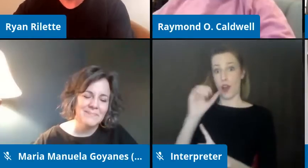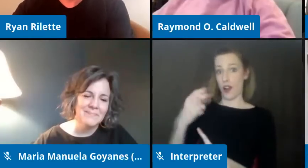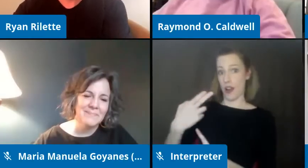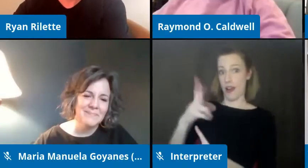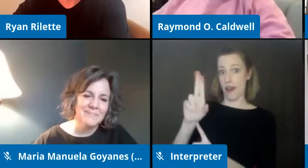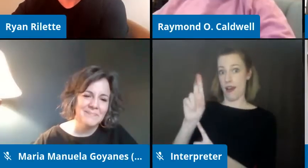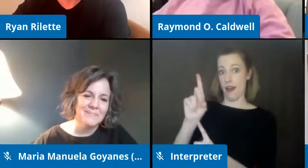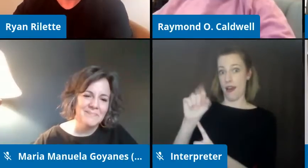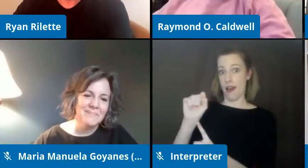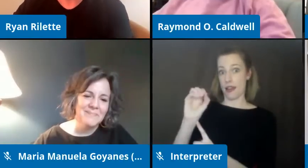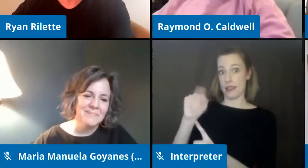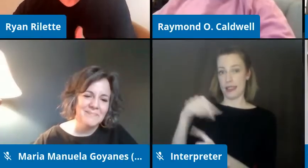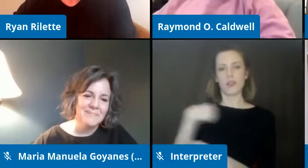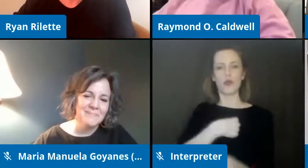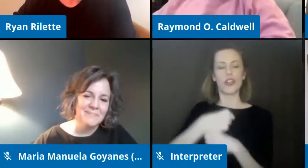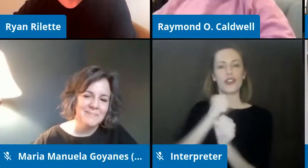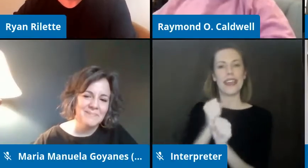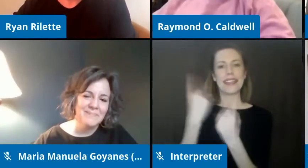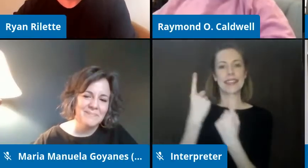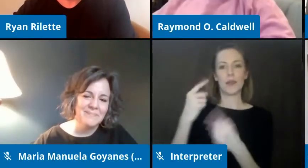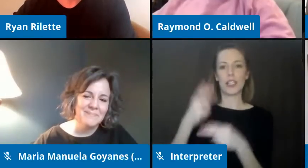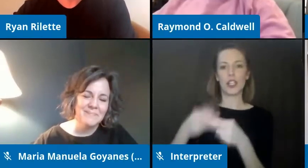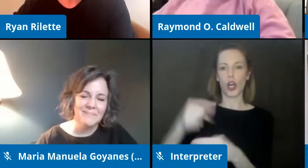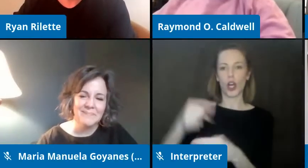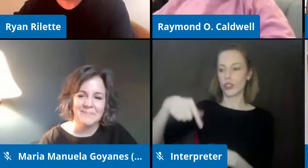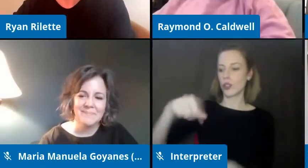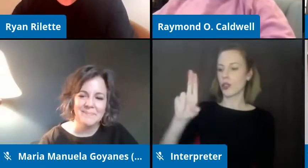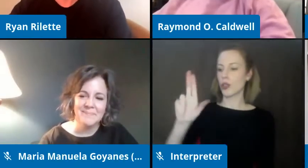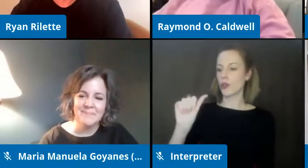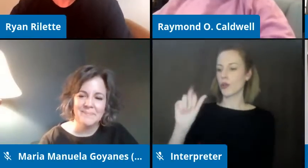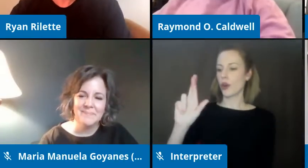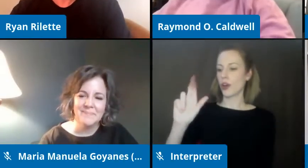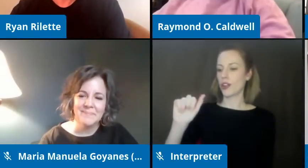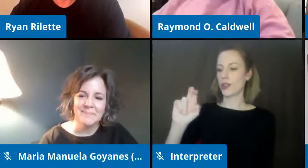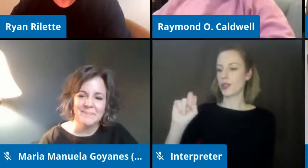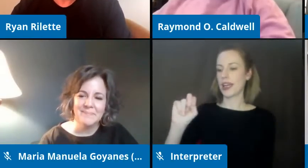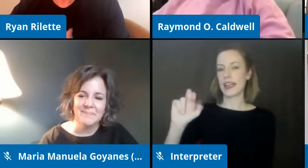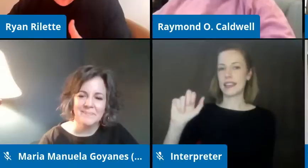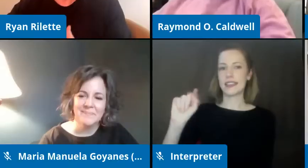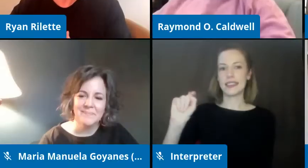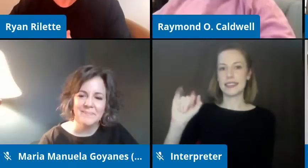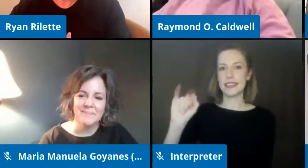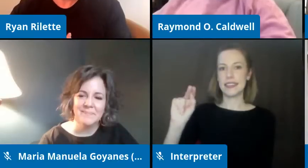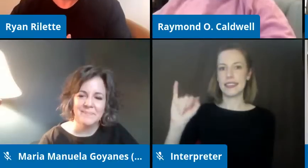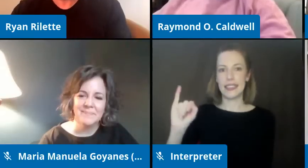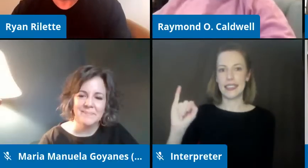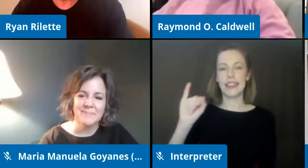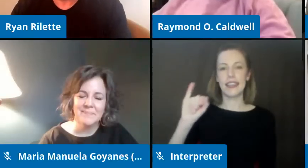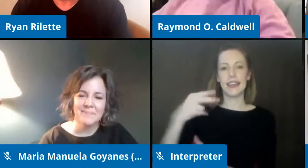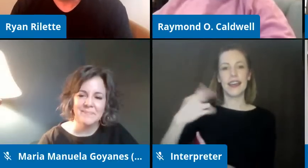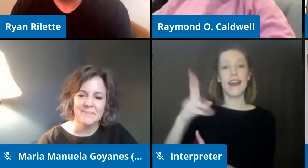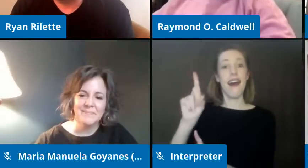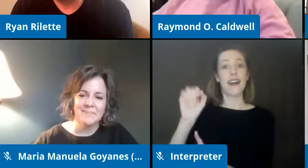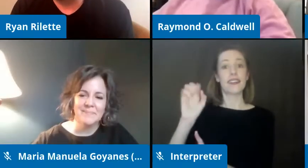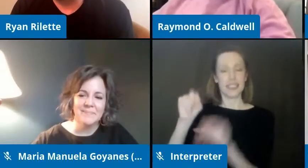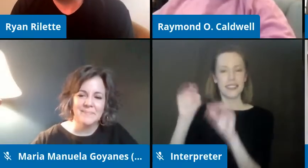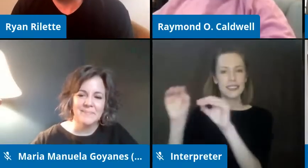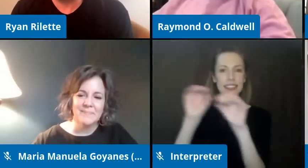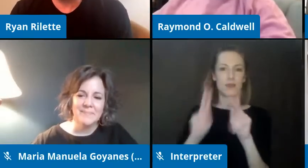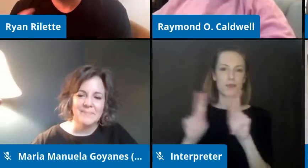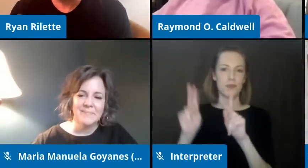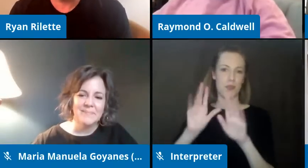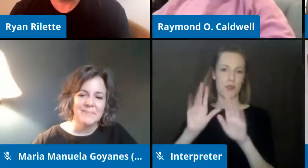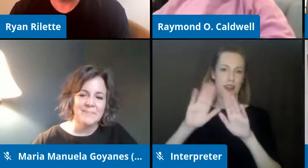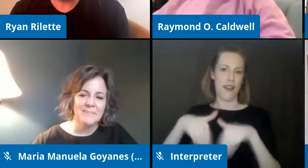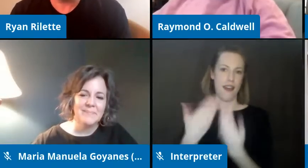but introducing people to the providers that we work with and saying, hey, support your local businesses as well. I